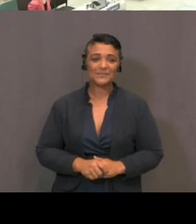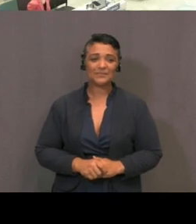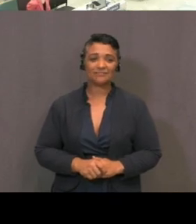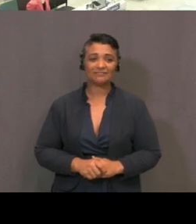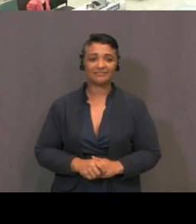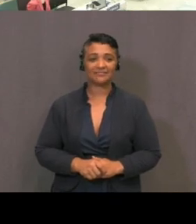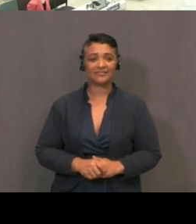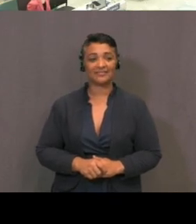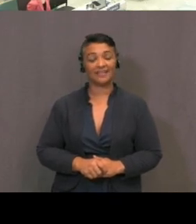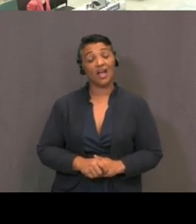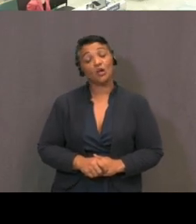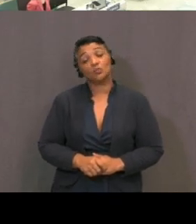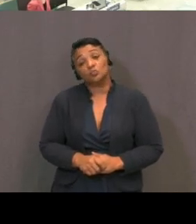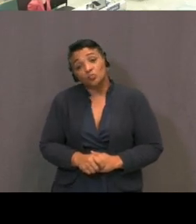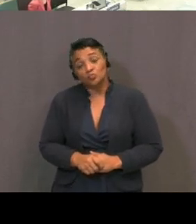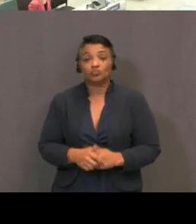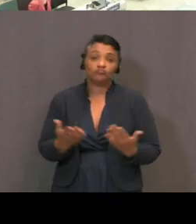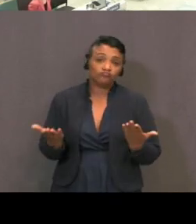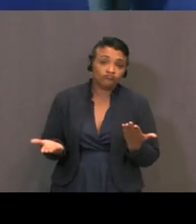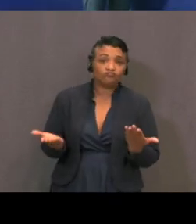I really think it depends on